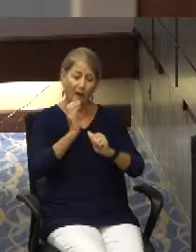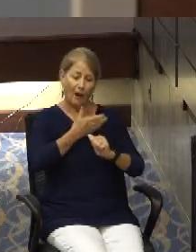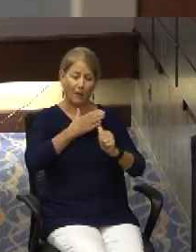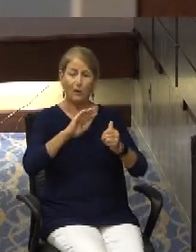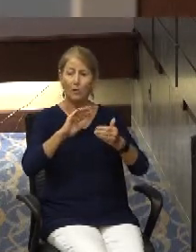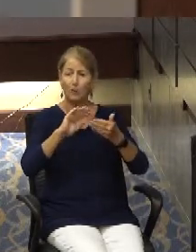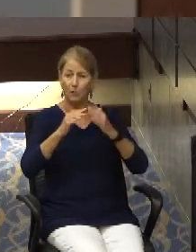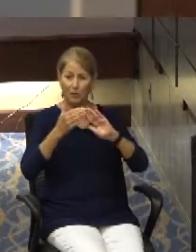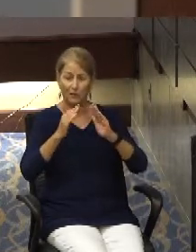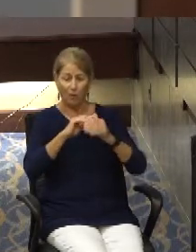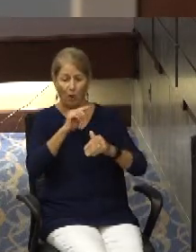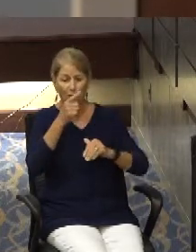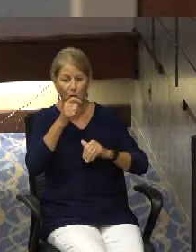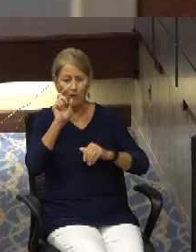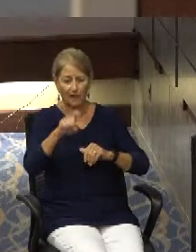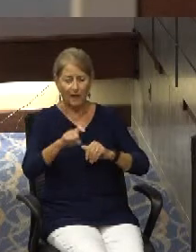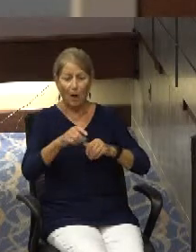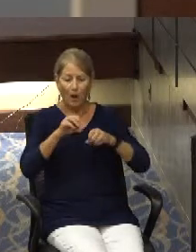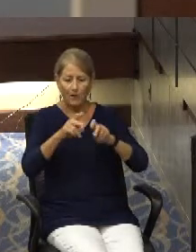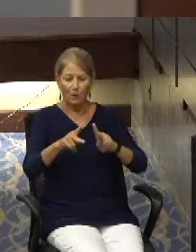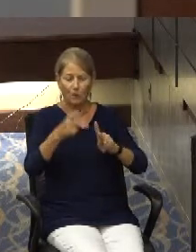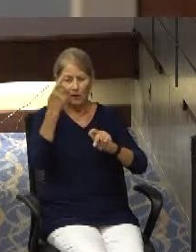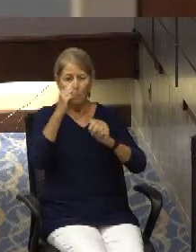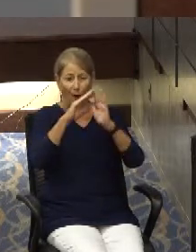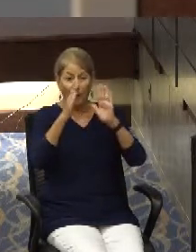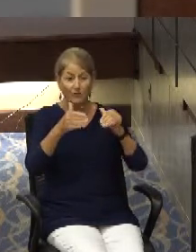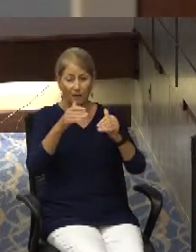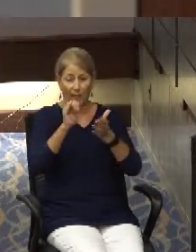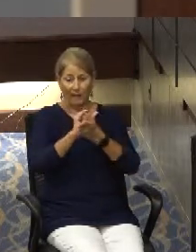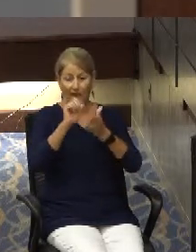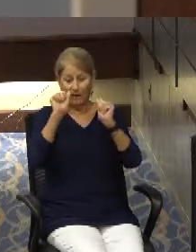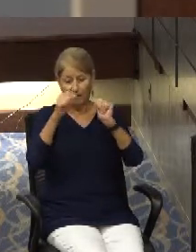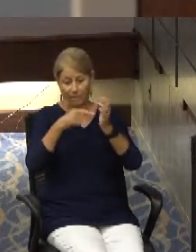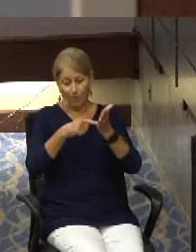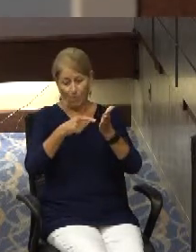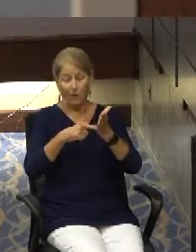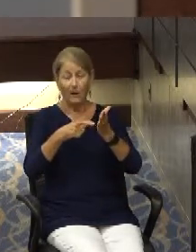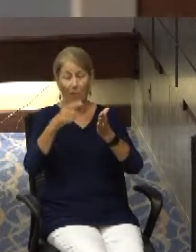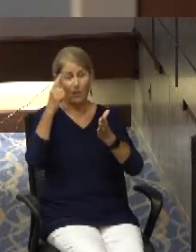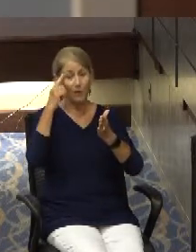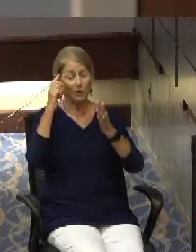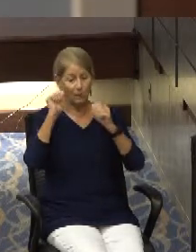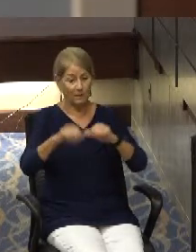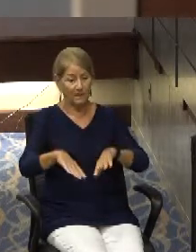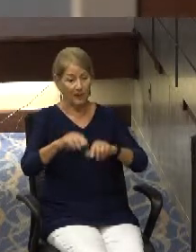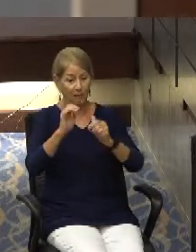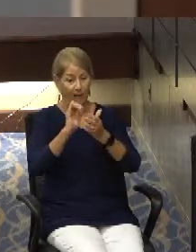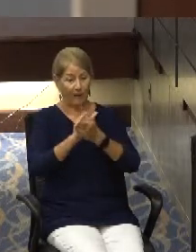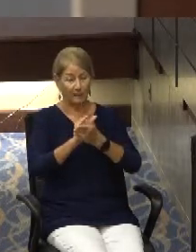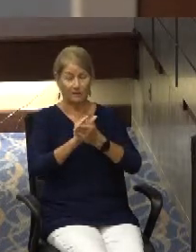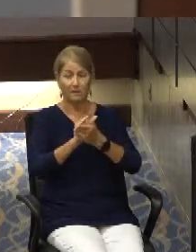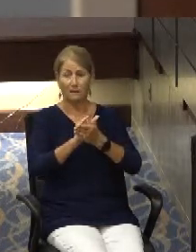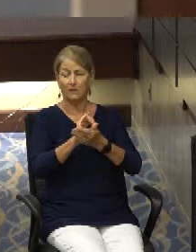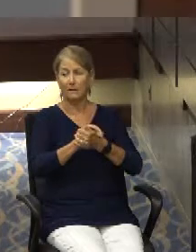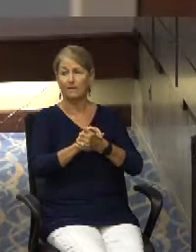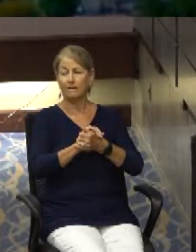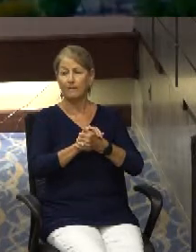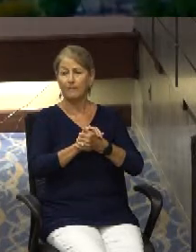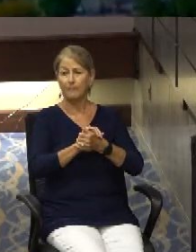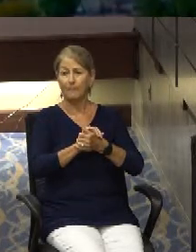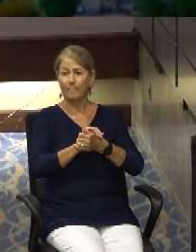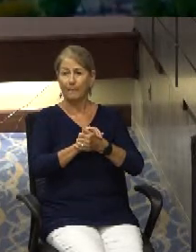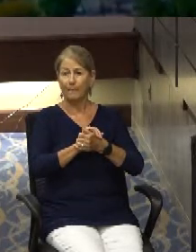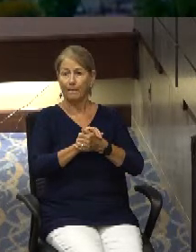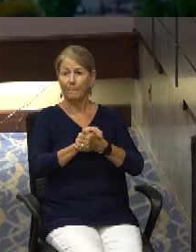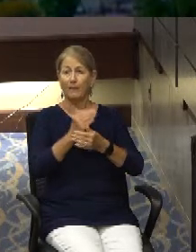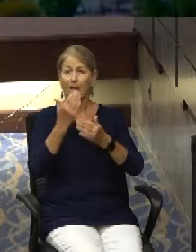need opportunities for housing that is affordable, I think that we should take it. And so I'm glad to see us doing that.